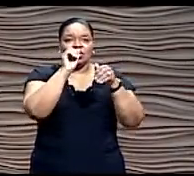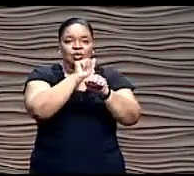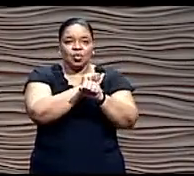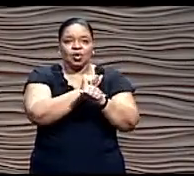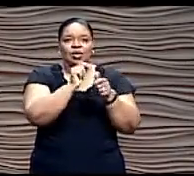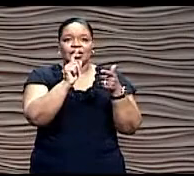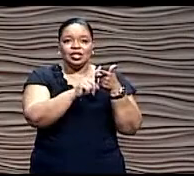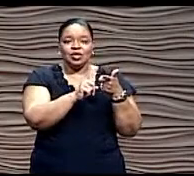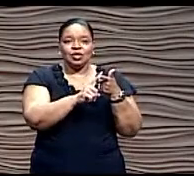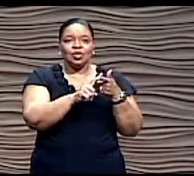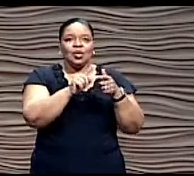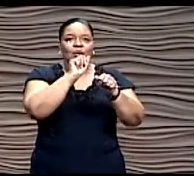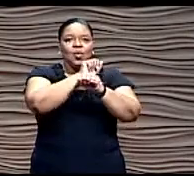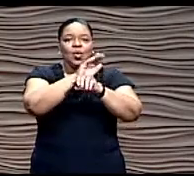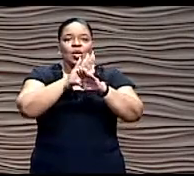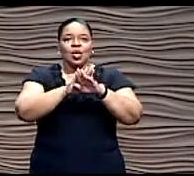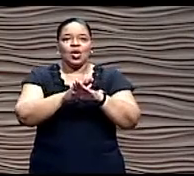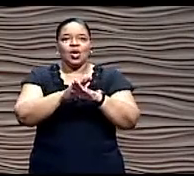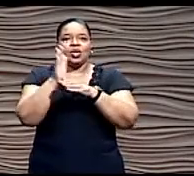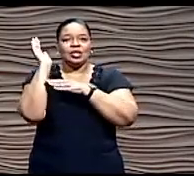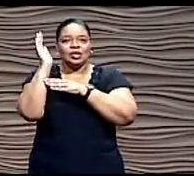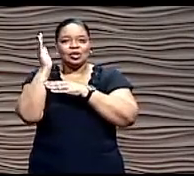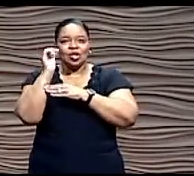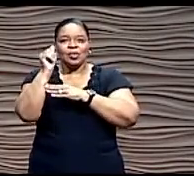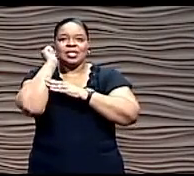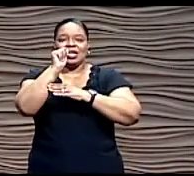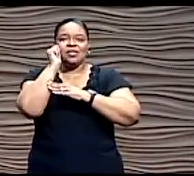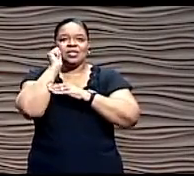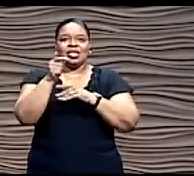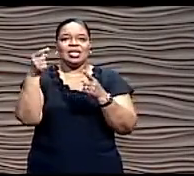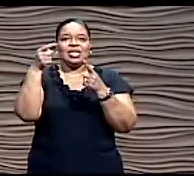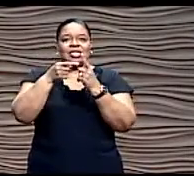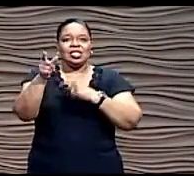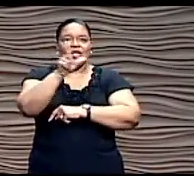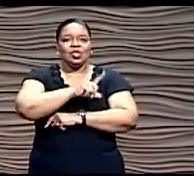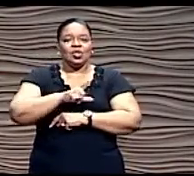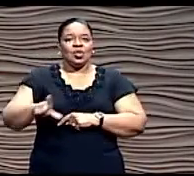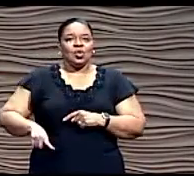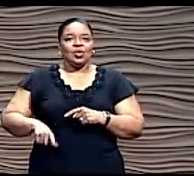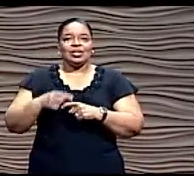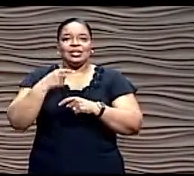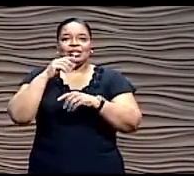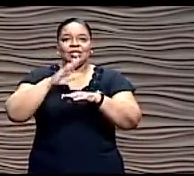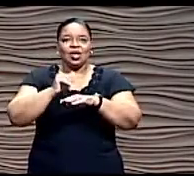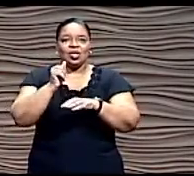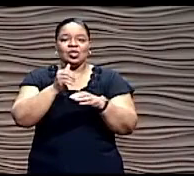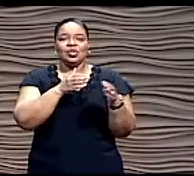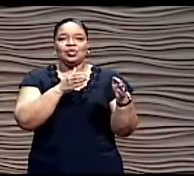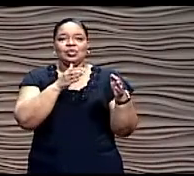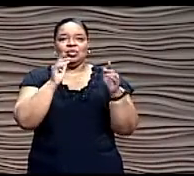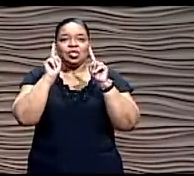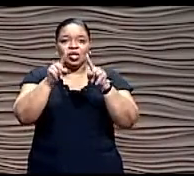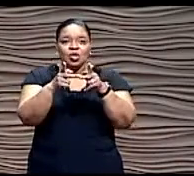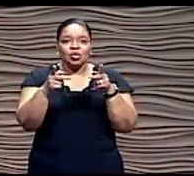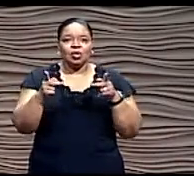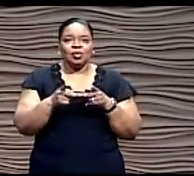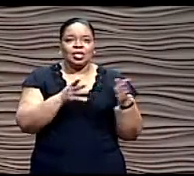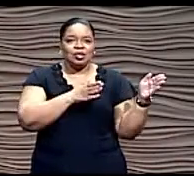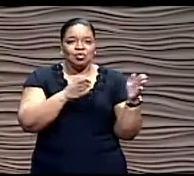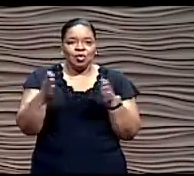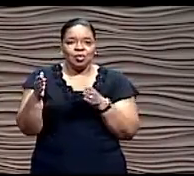on sermons every day until the Lord calls you to be in a place. Prepare yourself that way. And